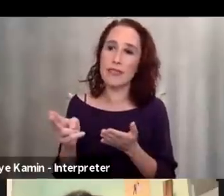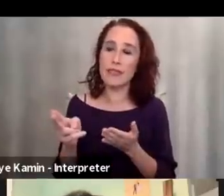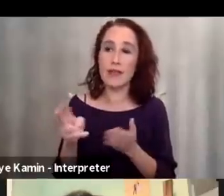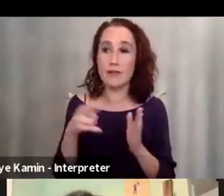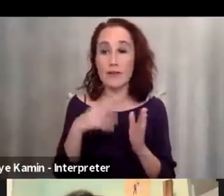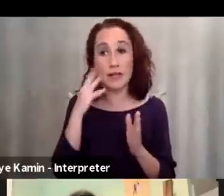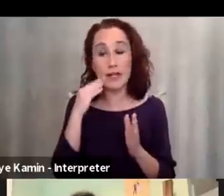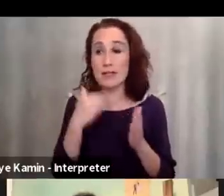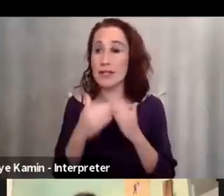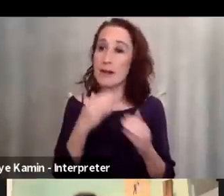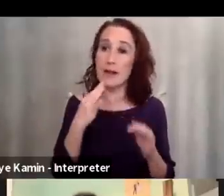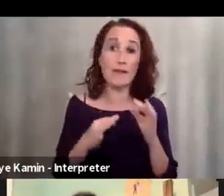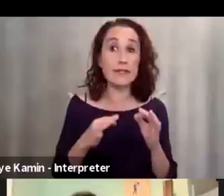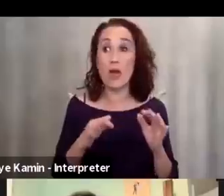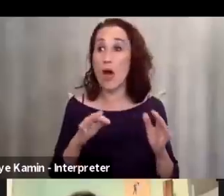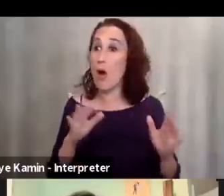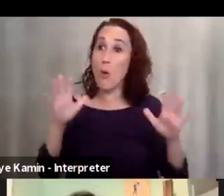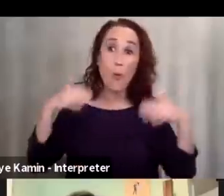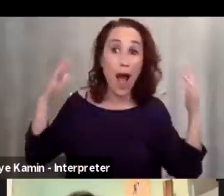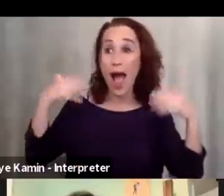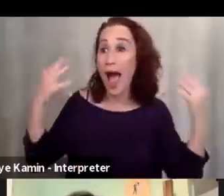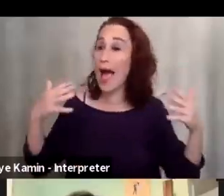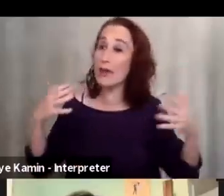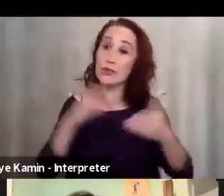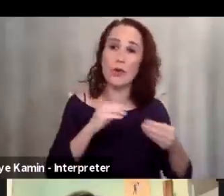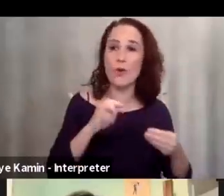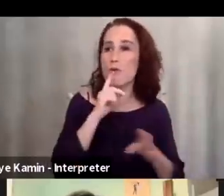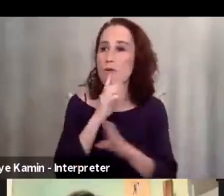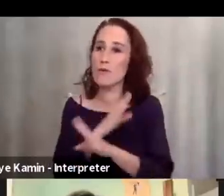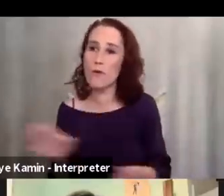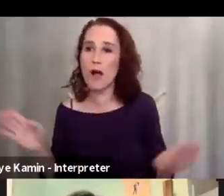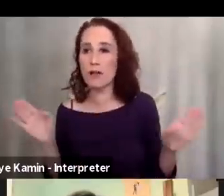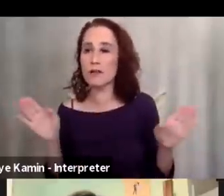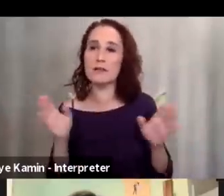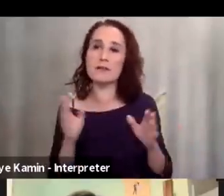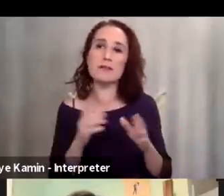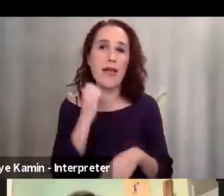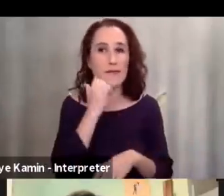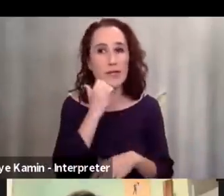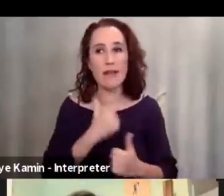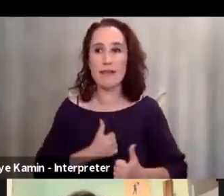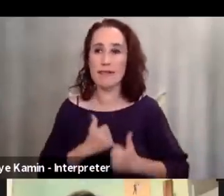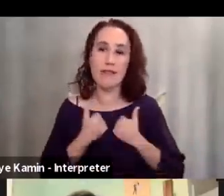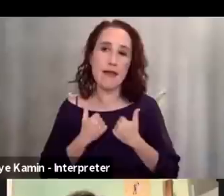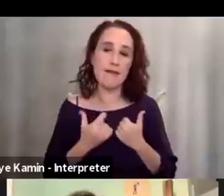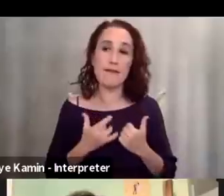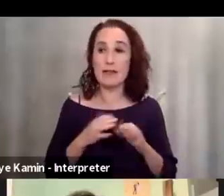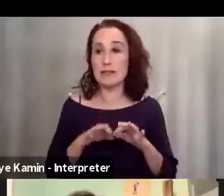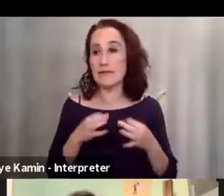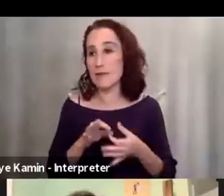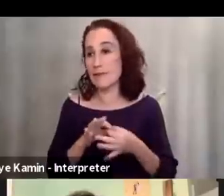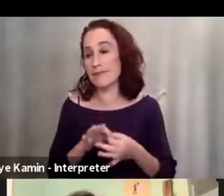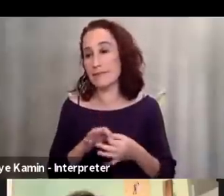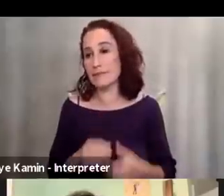ride of a story or something really quiet about day-to-day life and feelings and family